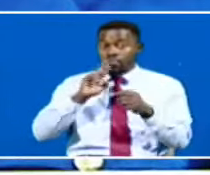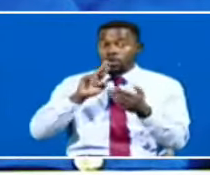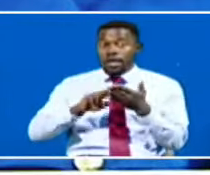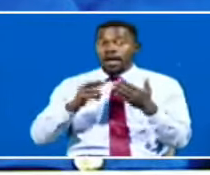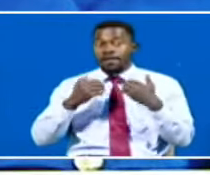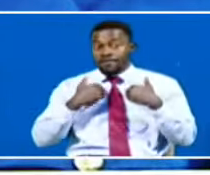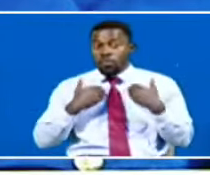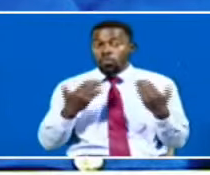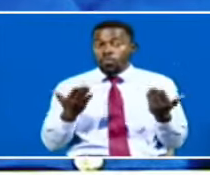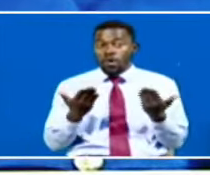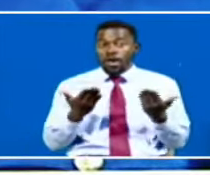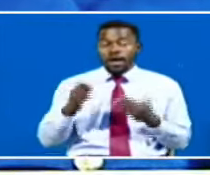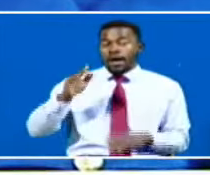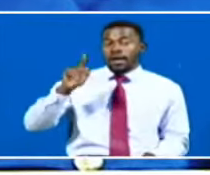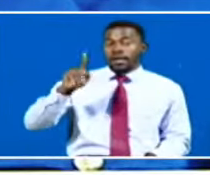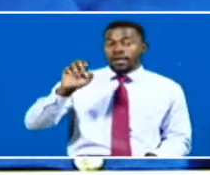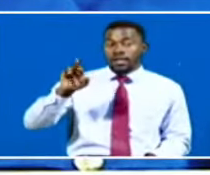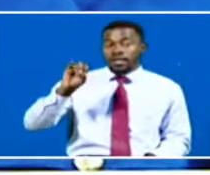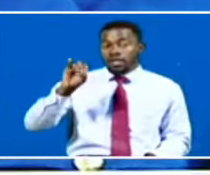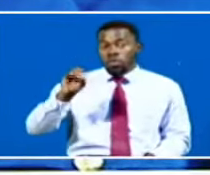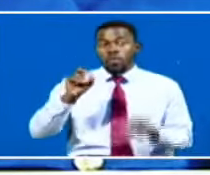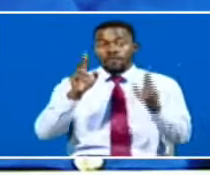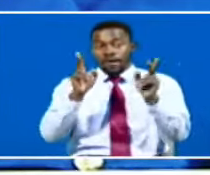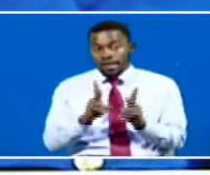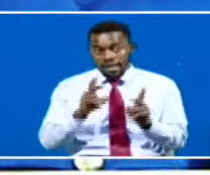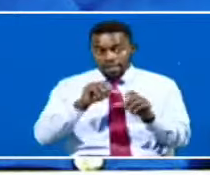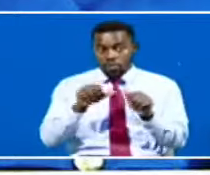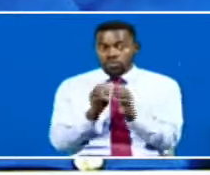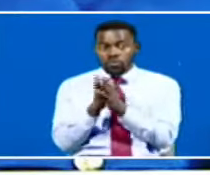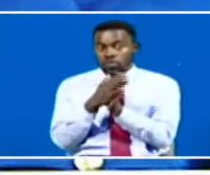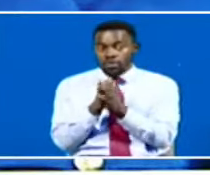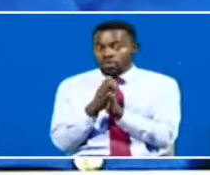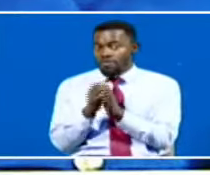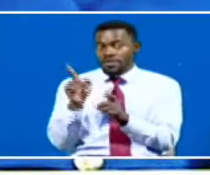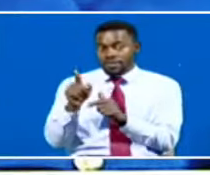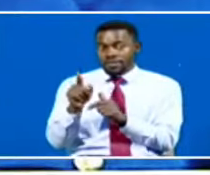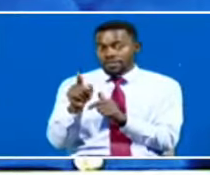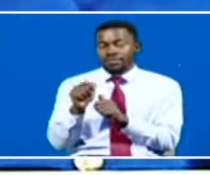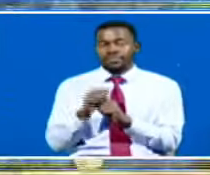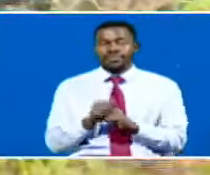volatile Kerio Valley and now tells the story of the ill-fated military chopper.